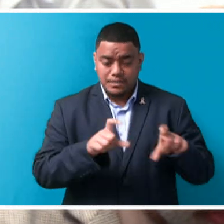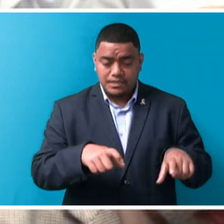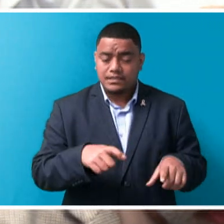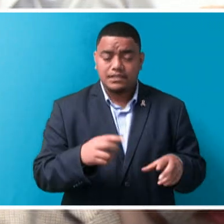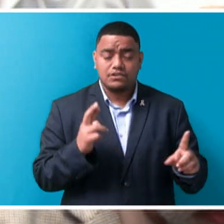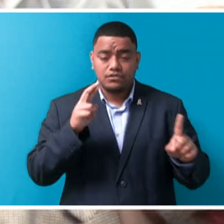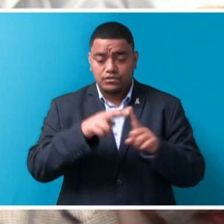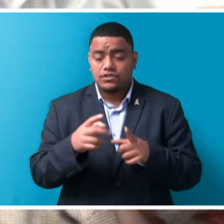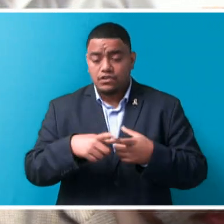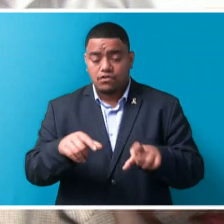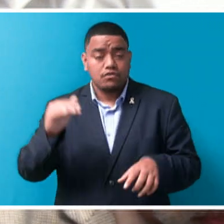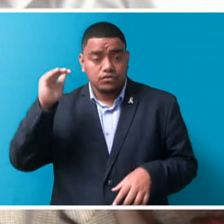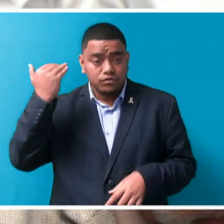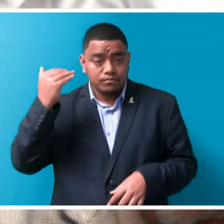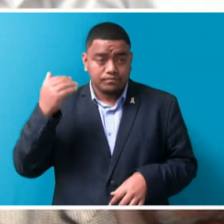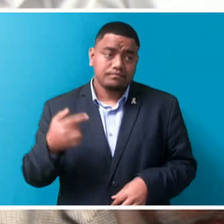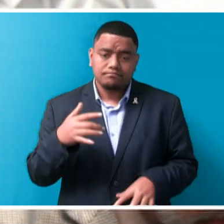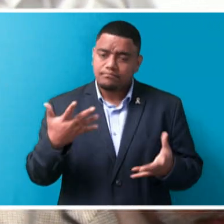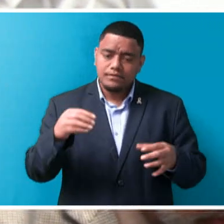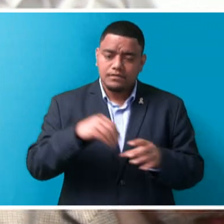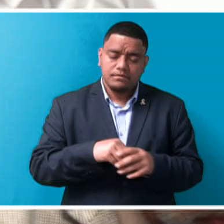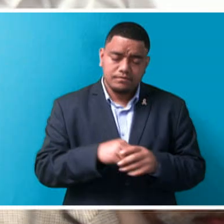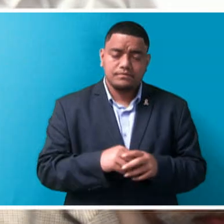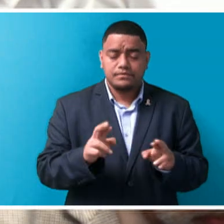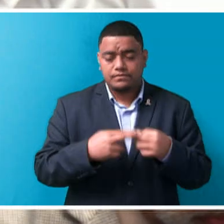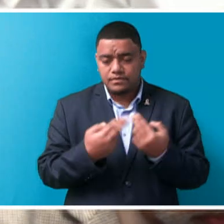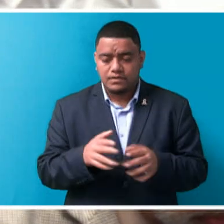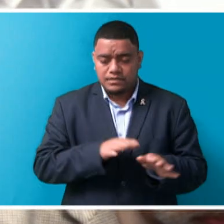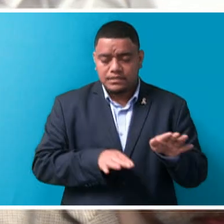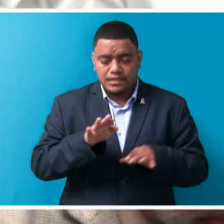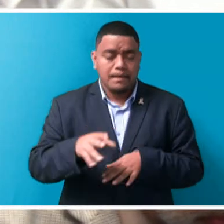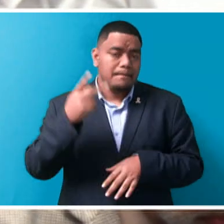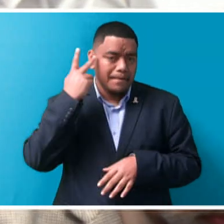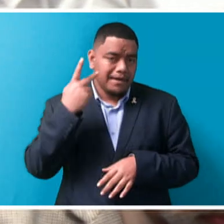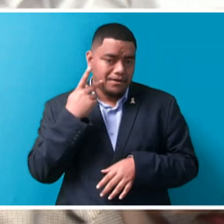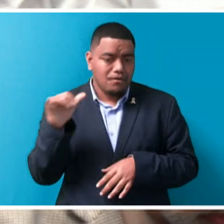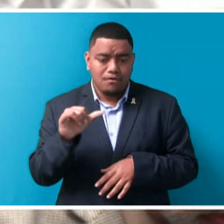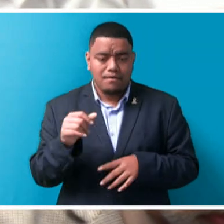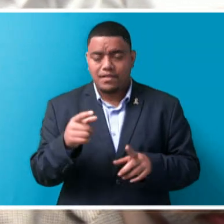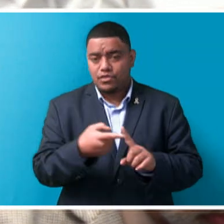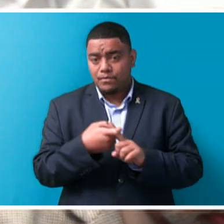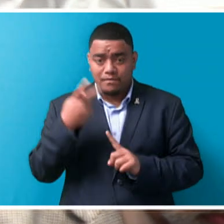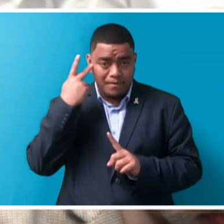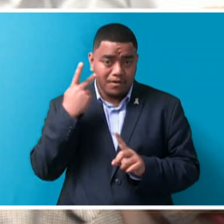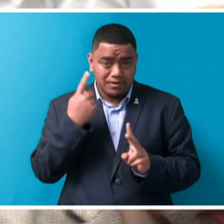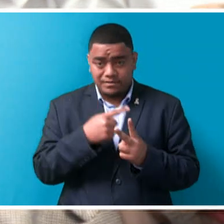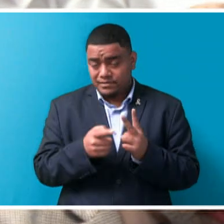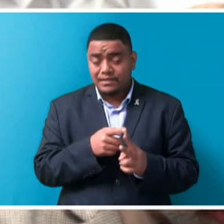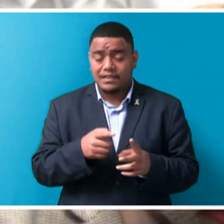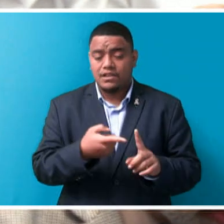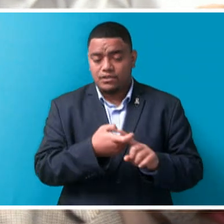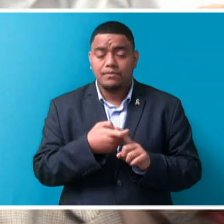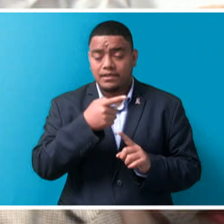a courtroom, whether it involves relatives, step-parents, or a prospective adoptive parents, the department now